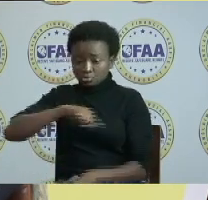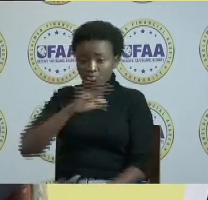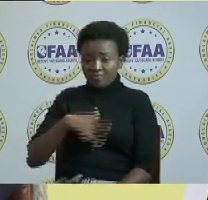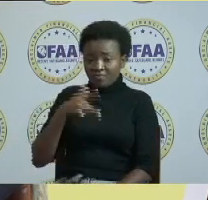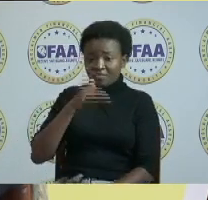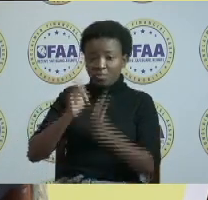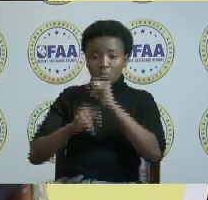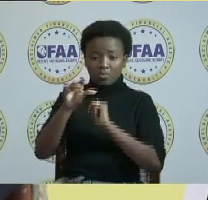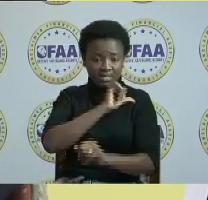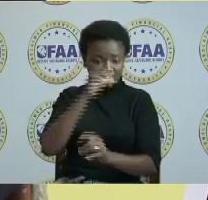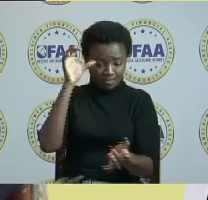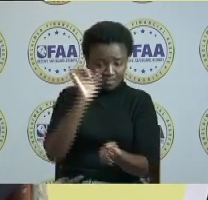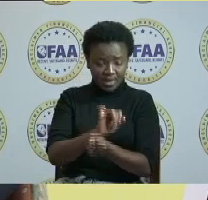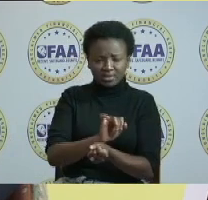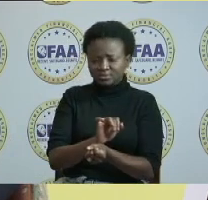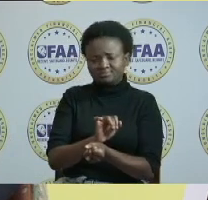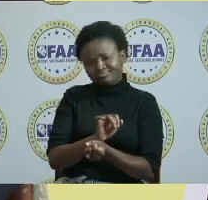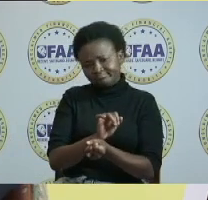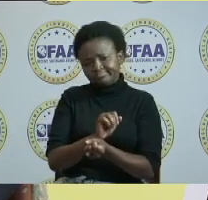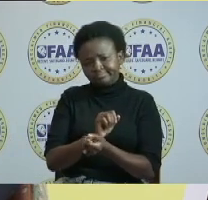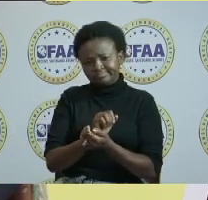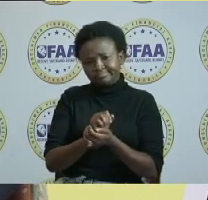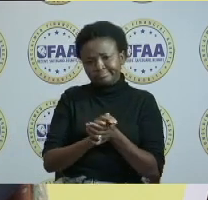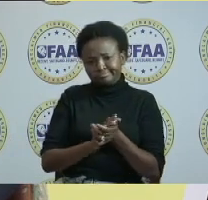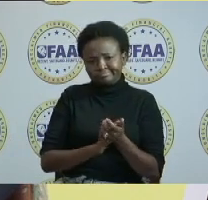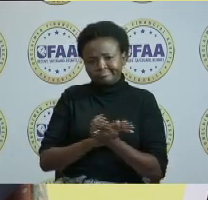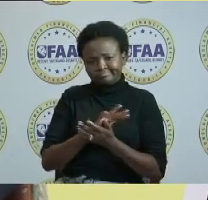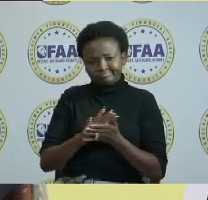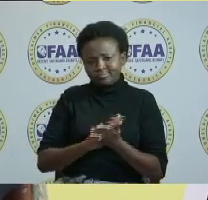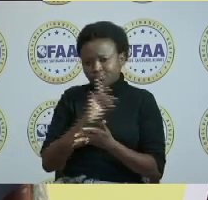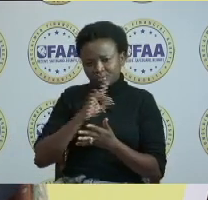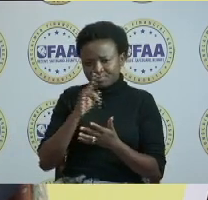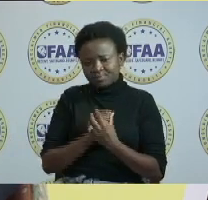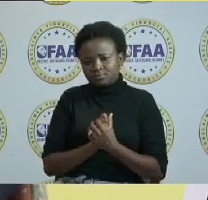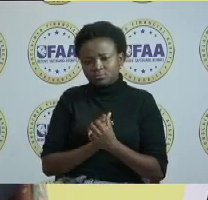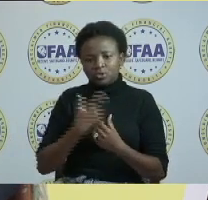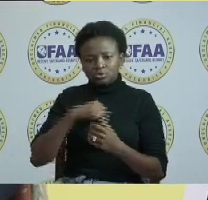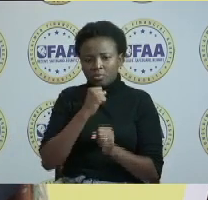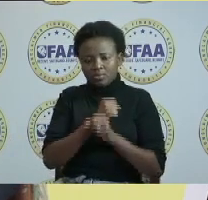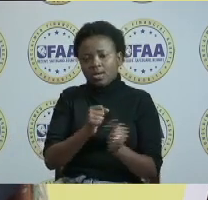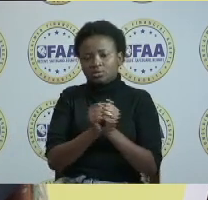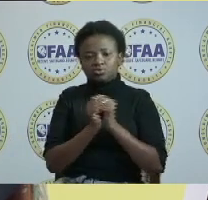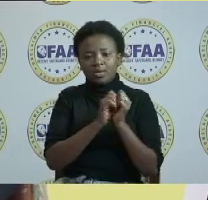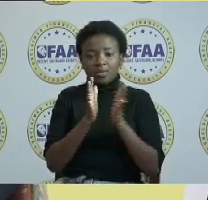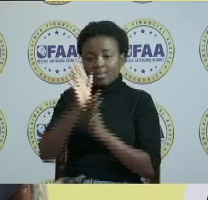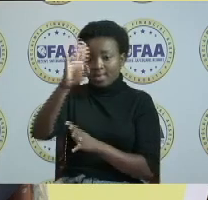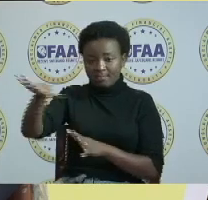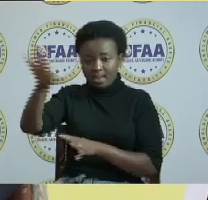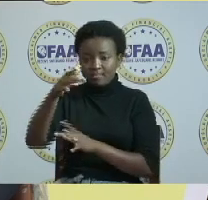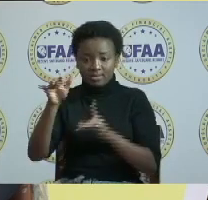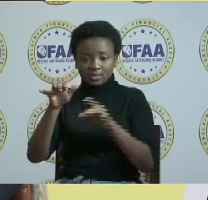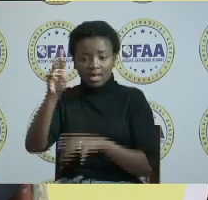that those penalties are quite punitive, and we are engaging the relevant stakeholders, including the members of parliament,